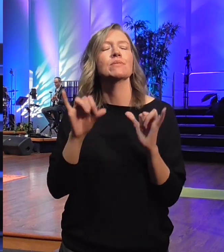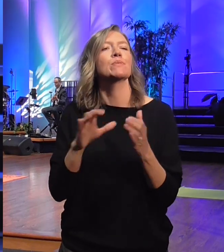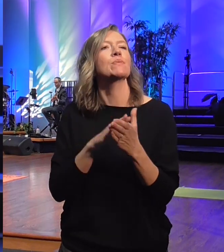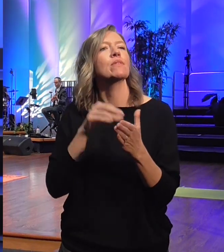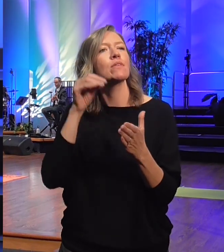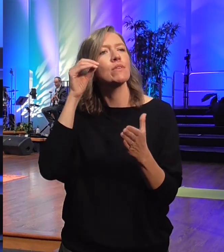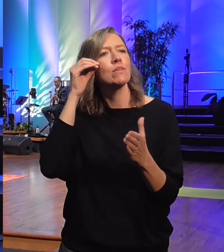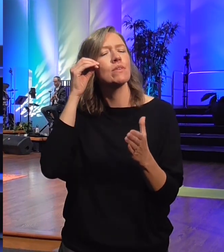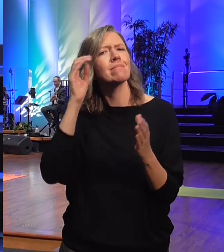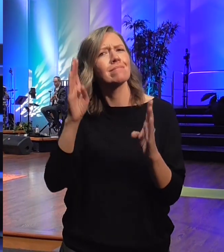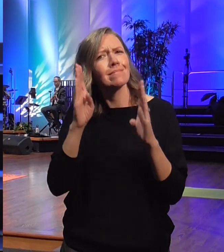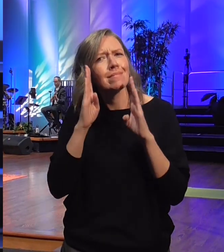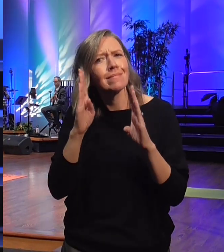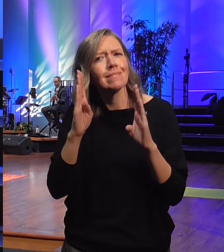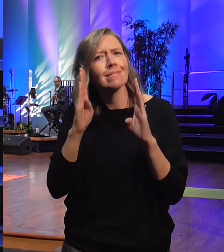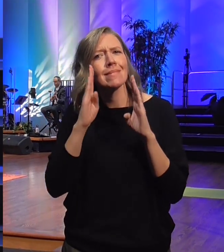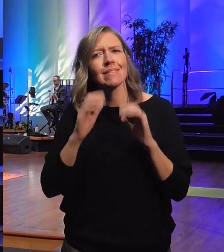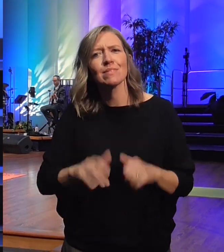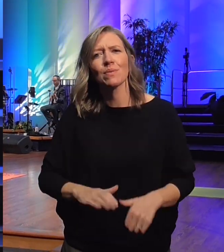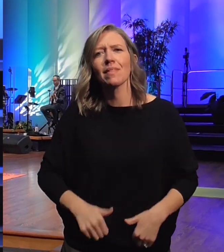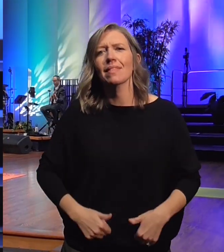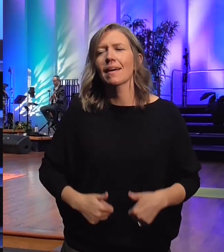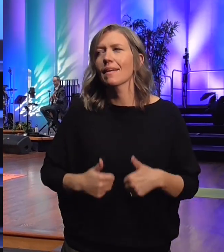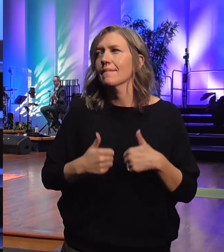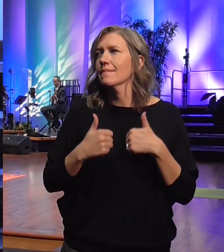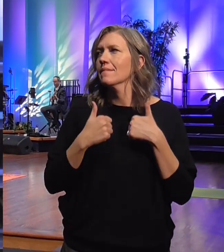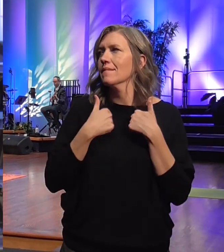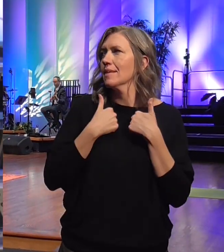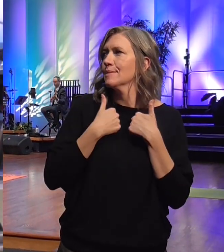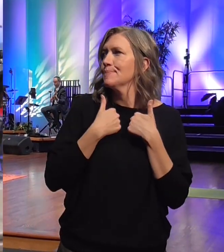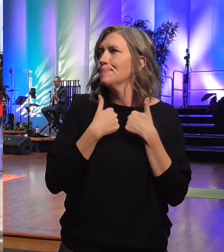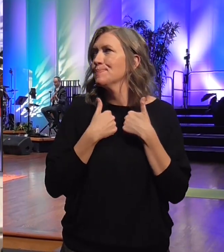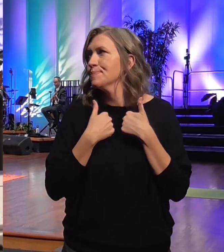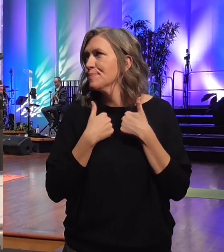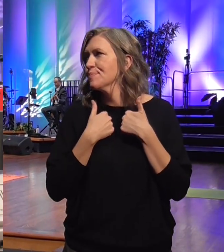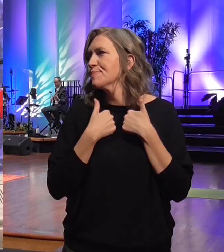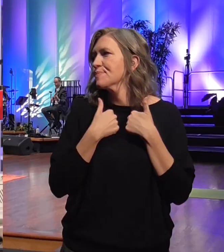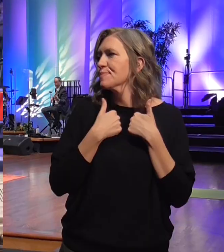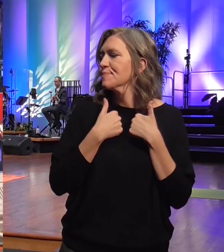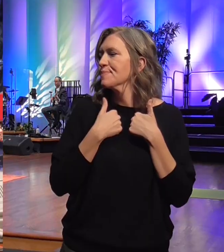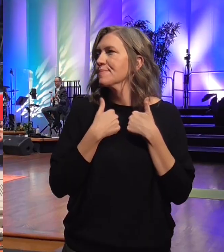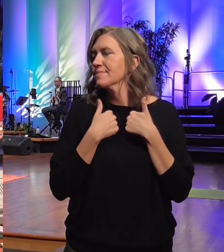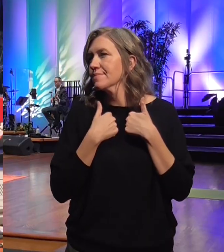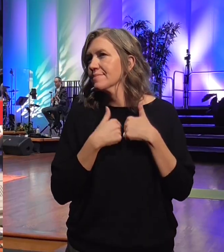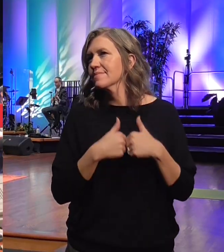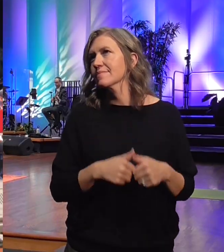learn to listen to your life, life, life, life.